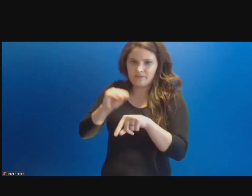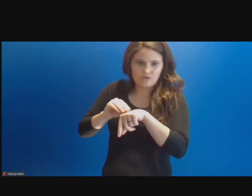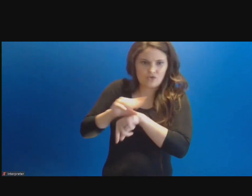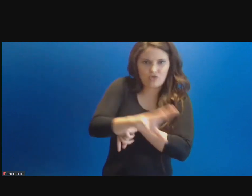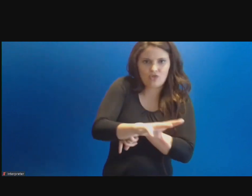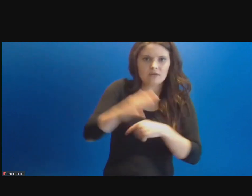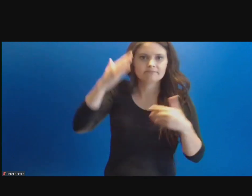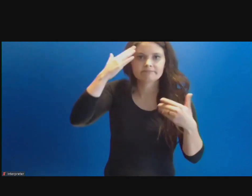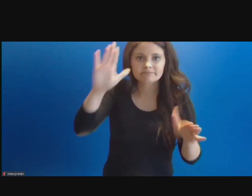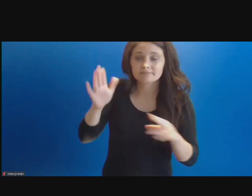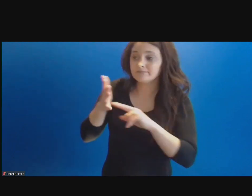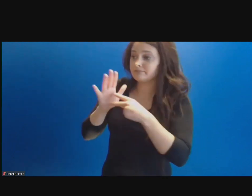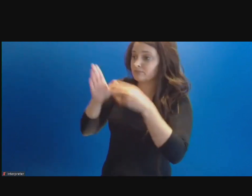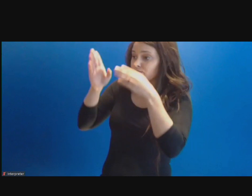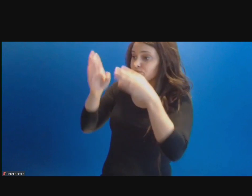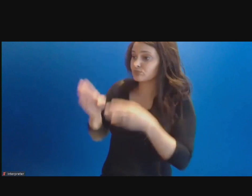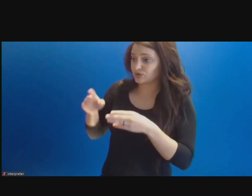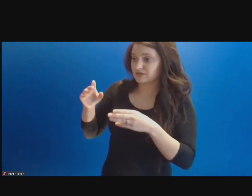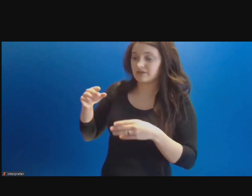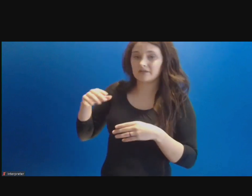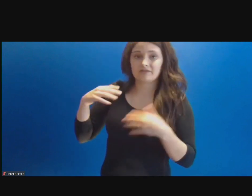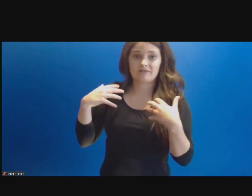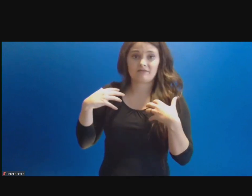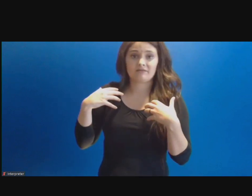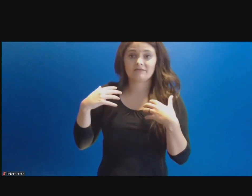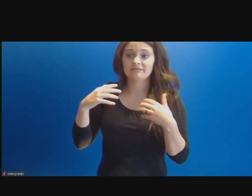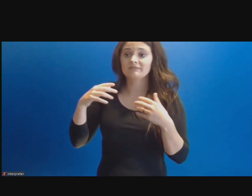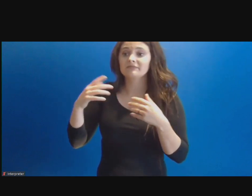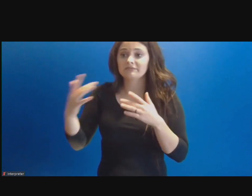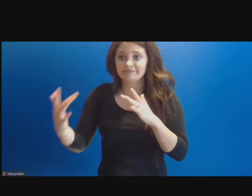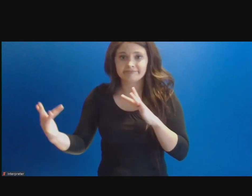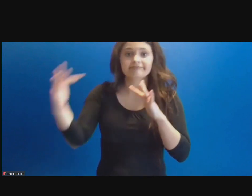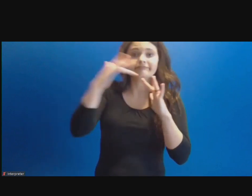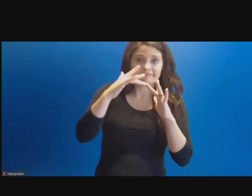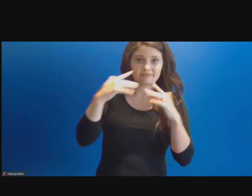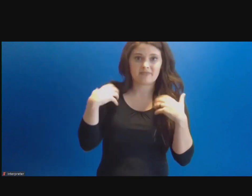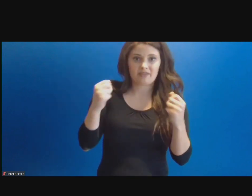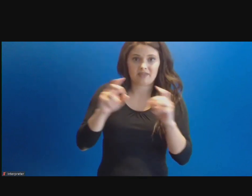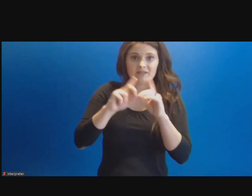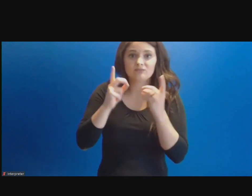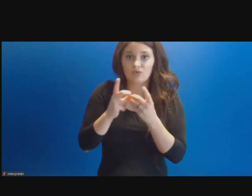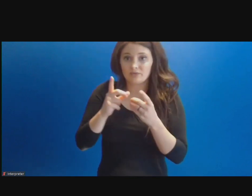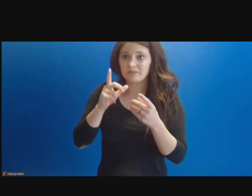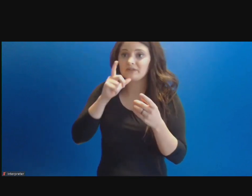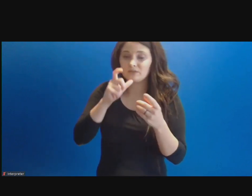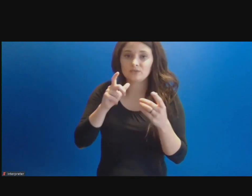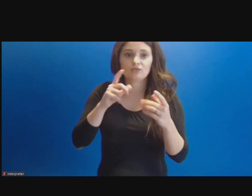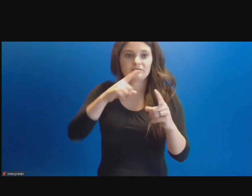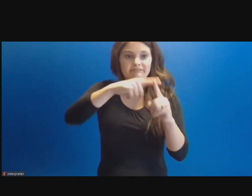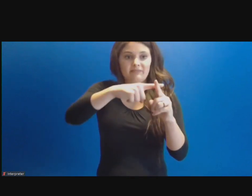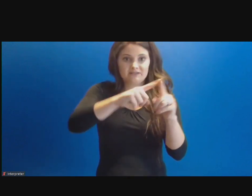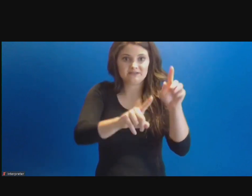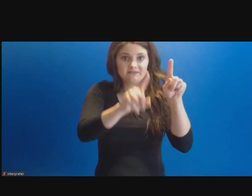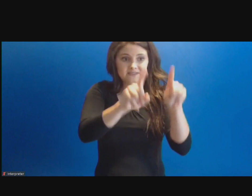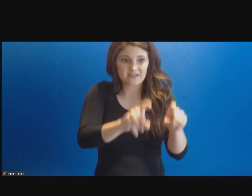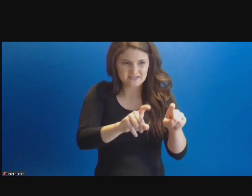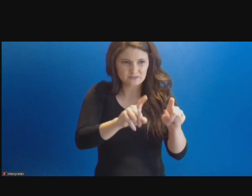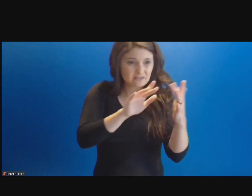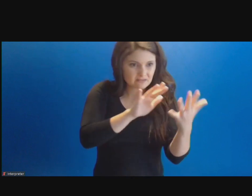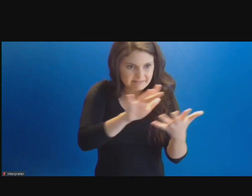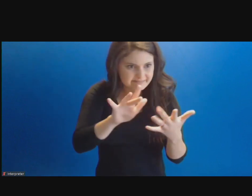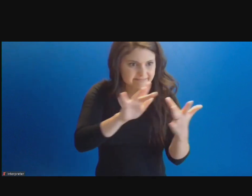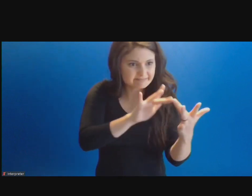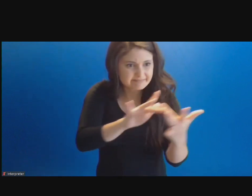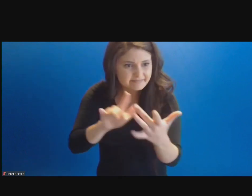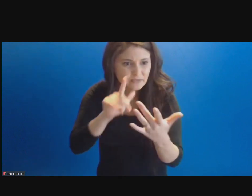an individual from the health department contacted the individual that tested positive. We've gone through all of their contacts, and